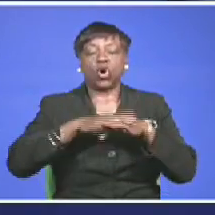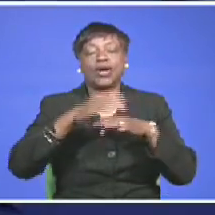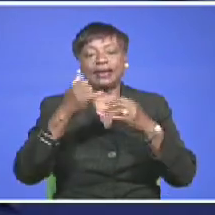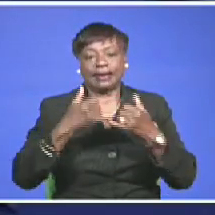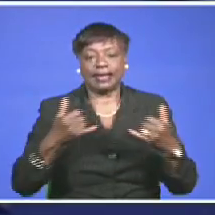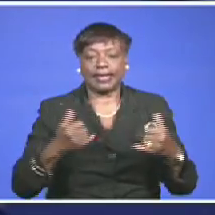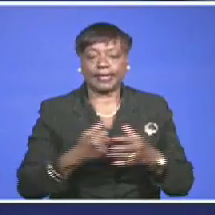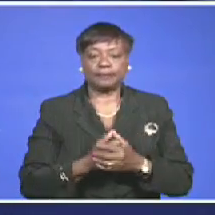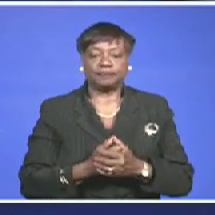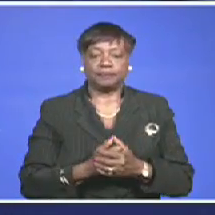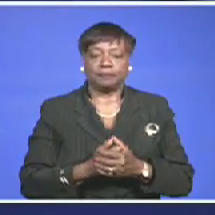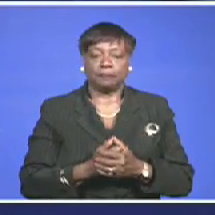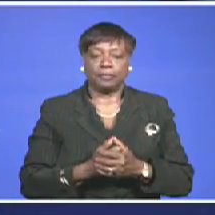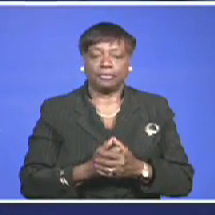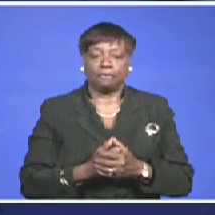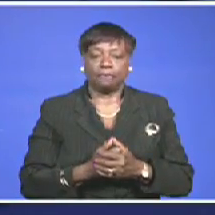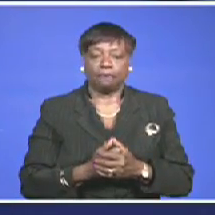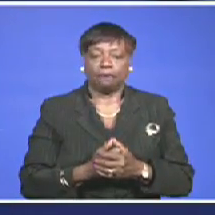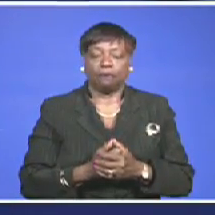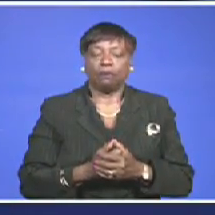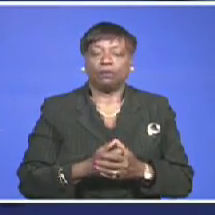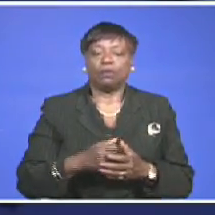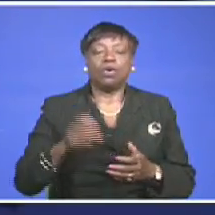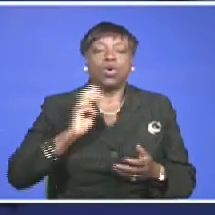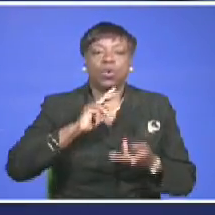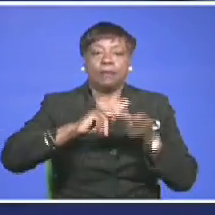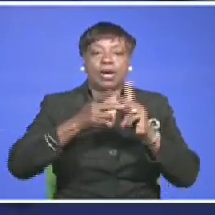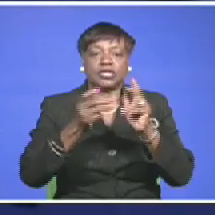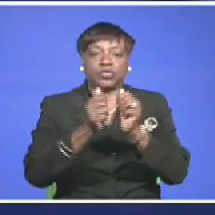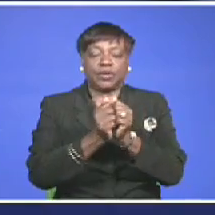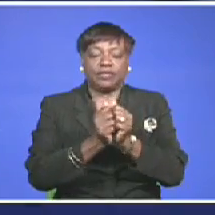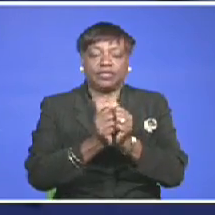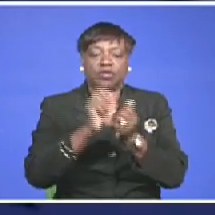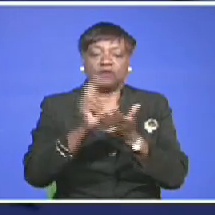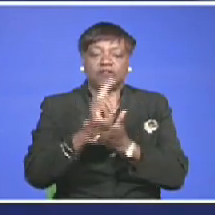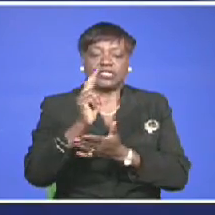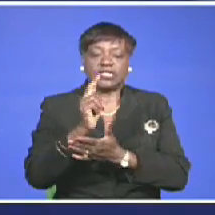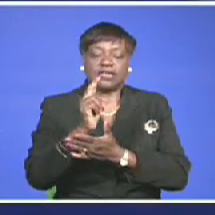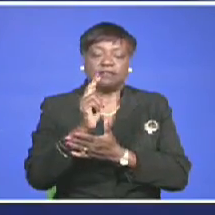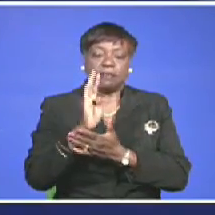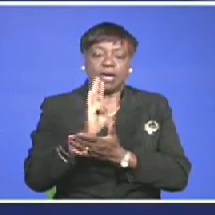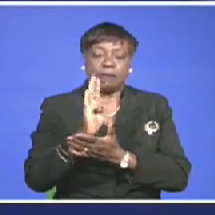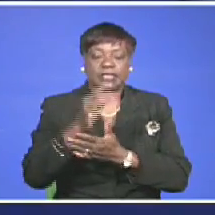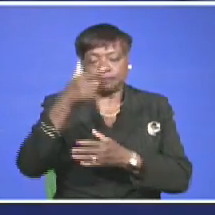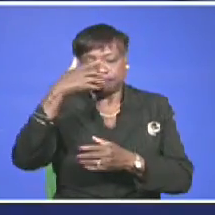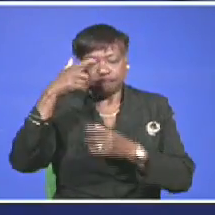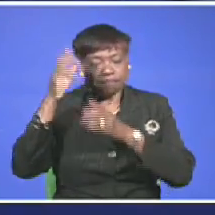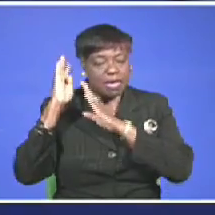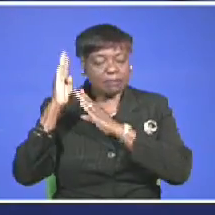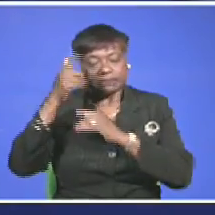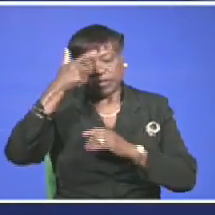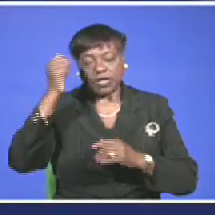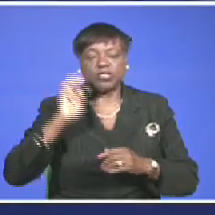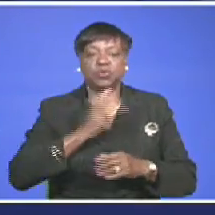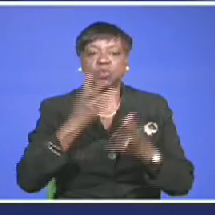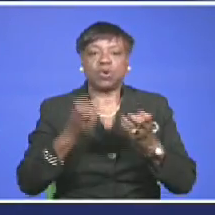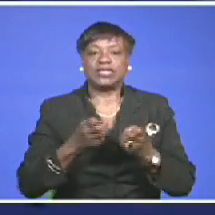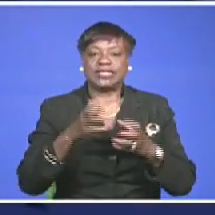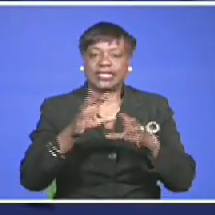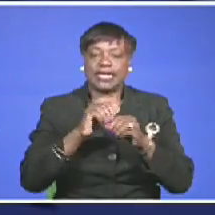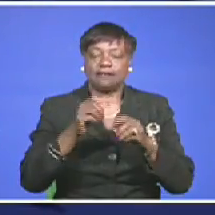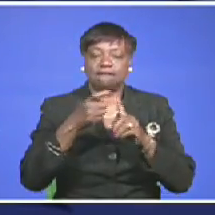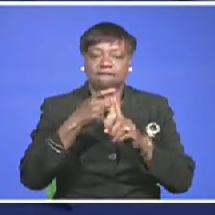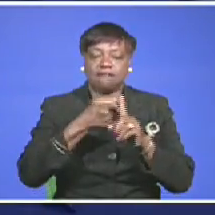ubfit.ub.edu.bs. The reason why Elite Wellness Solutions partnered with the University of Bahamas on UB Fit is because we really wanted to take it from a single